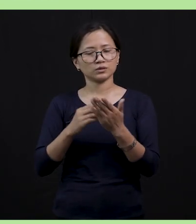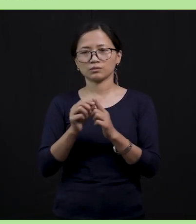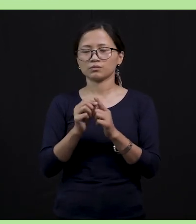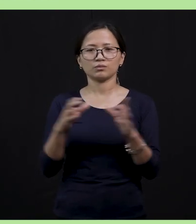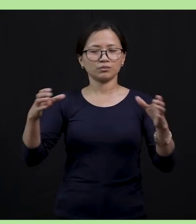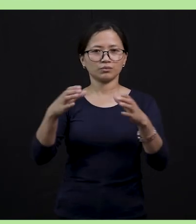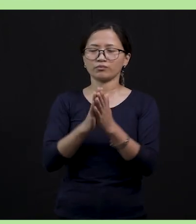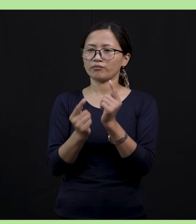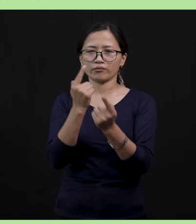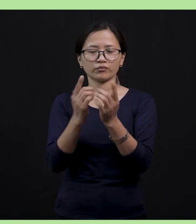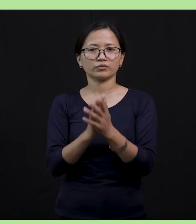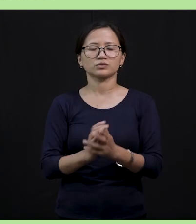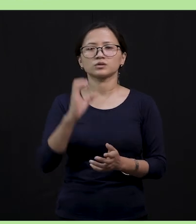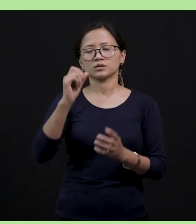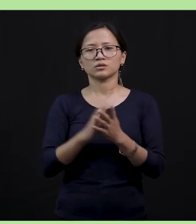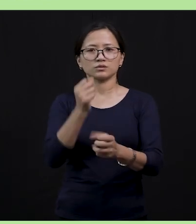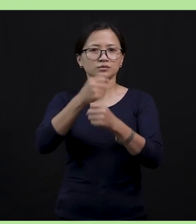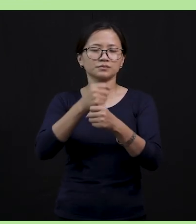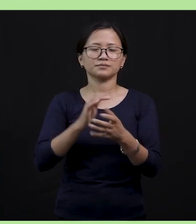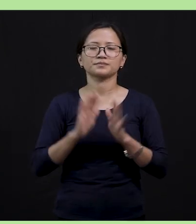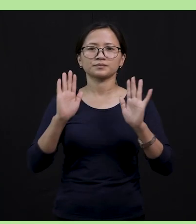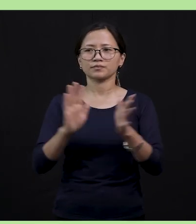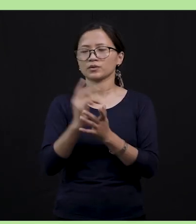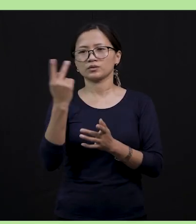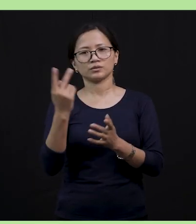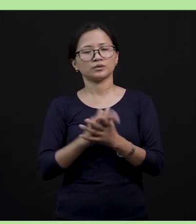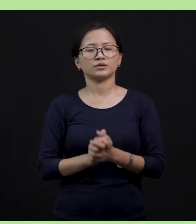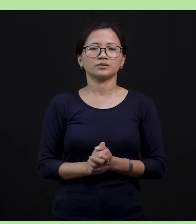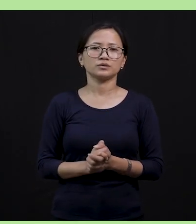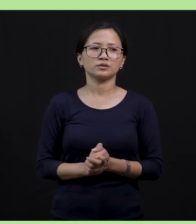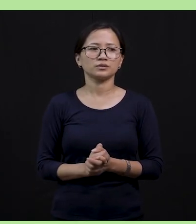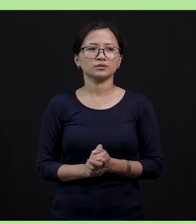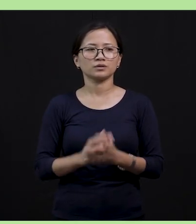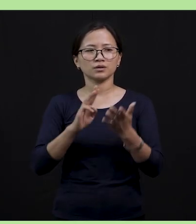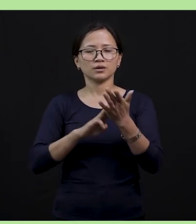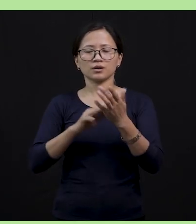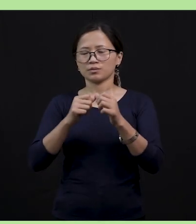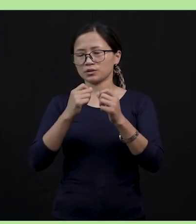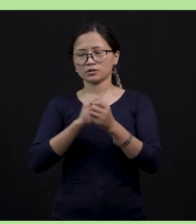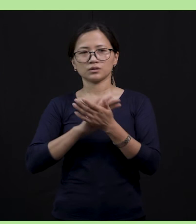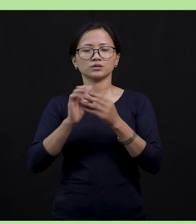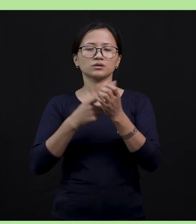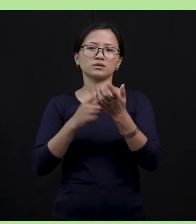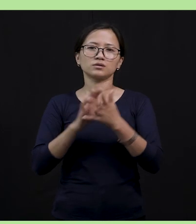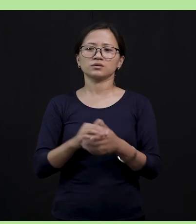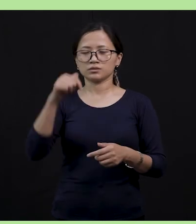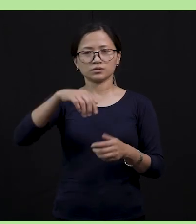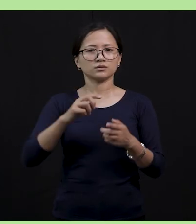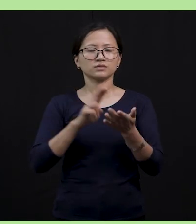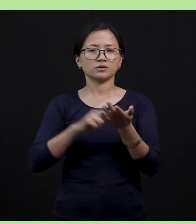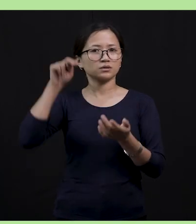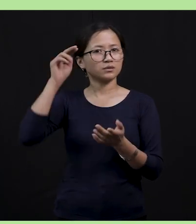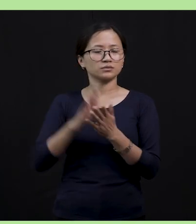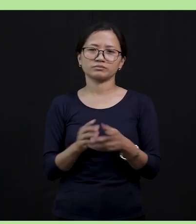form a government, that's a coalition government. So we have two coalition governments, I think in Maharashtra and now in Nagaland also.